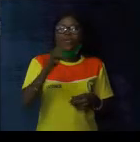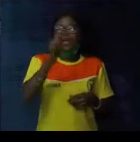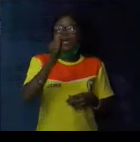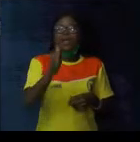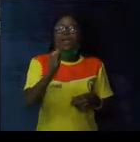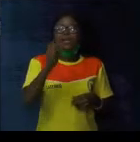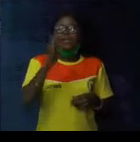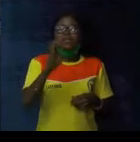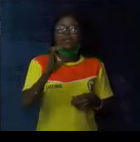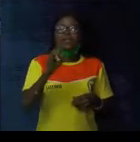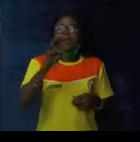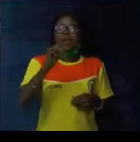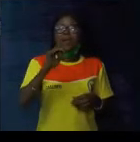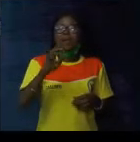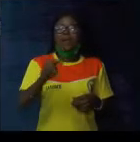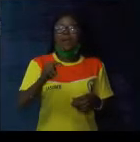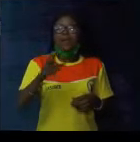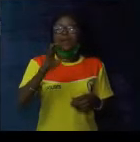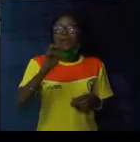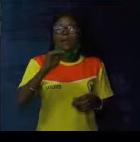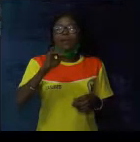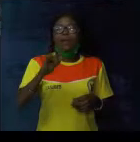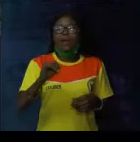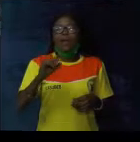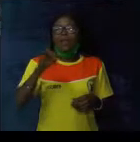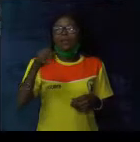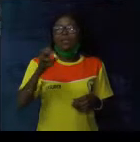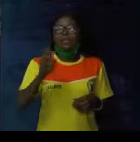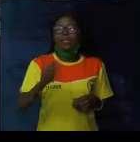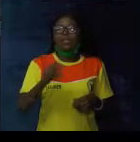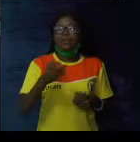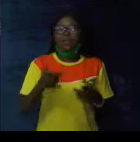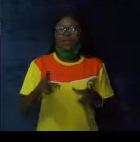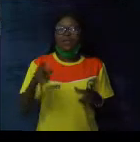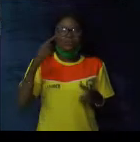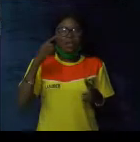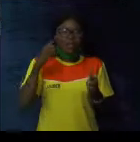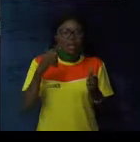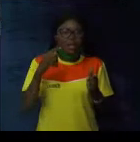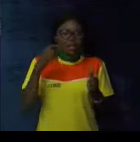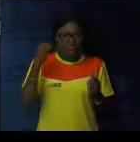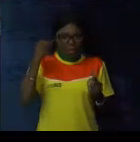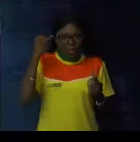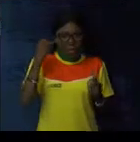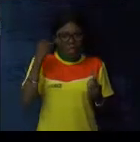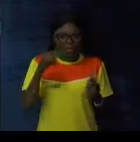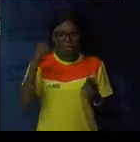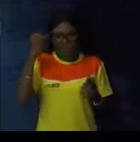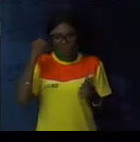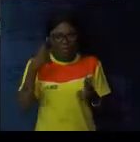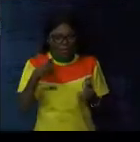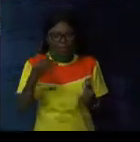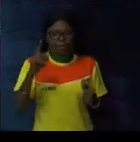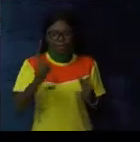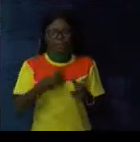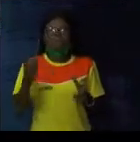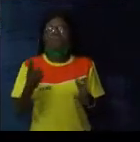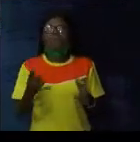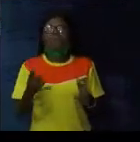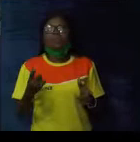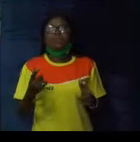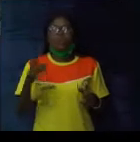are AC, MN, MI, and JN. First thing you want to do is to identify where IJ is on the